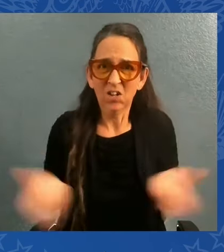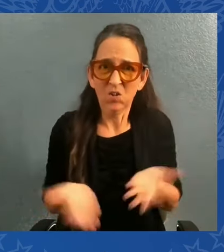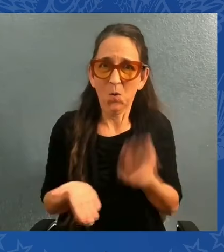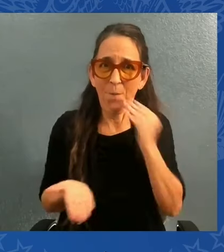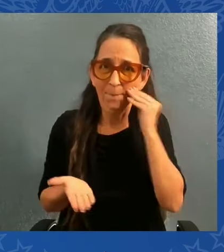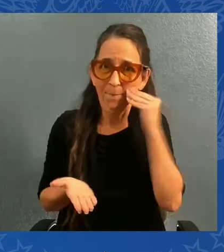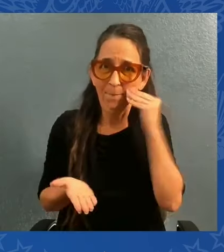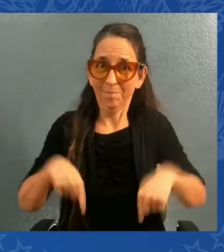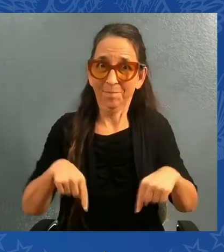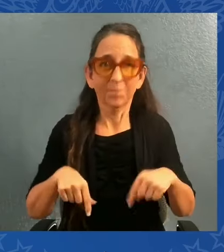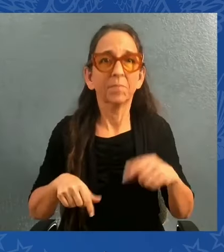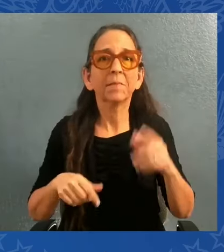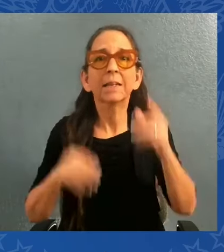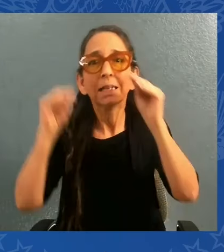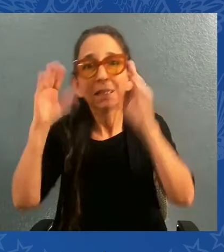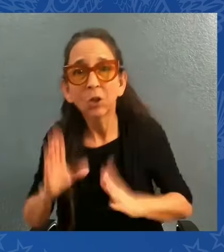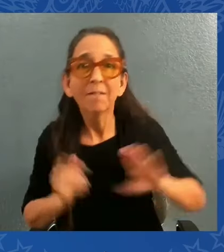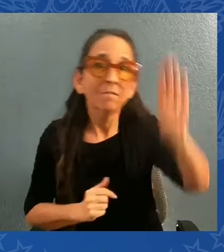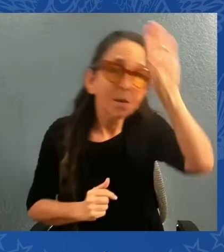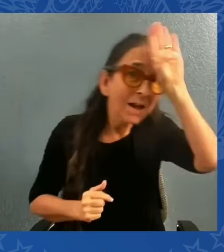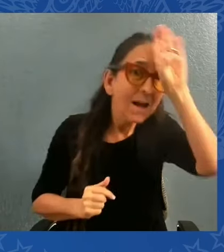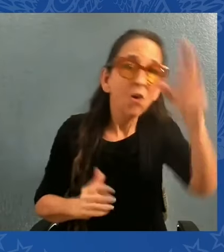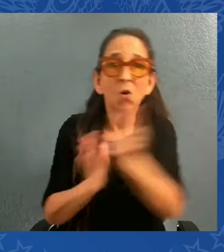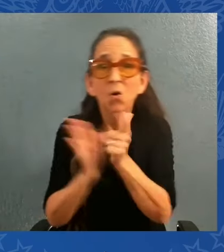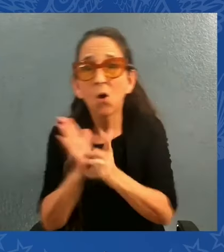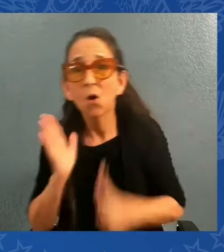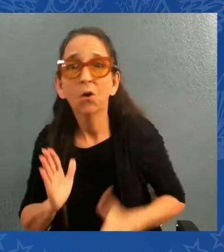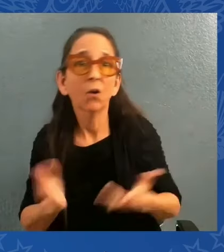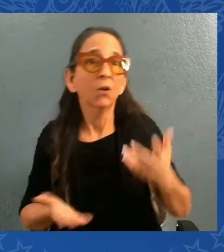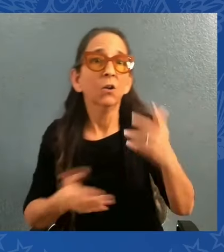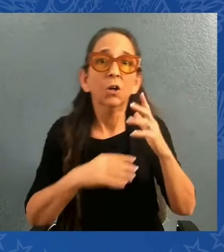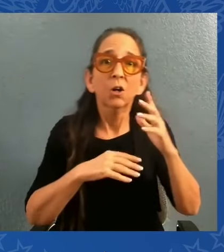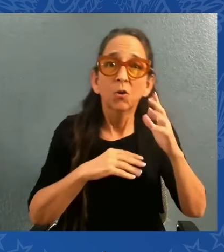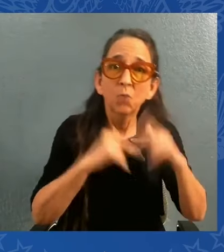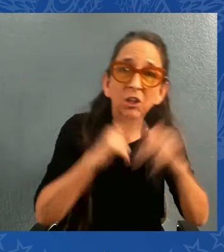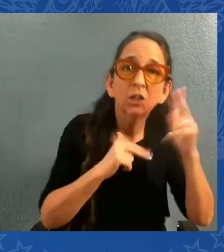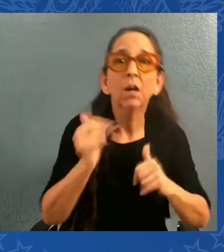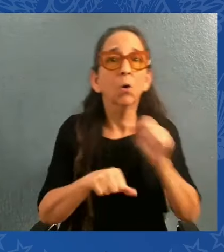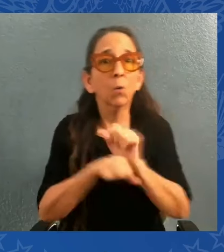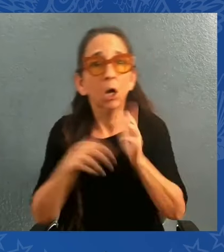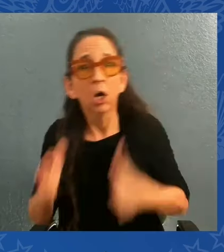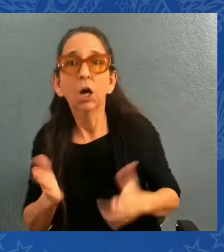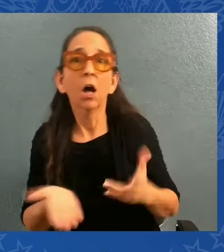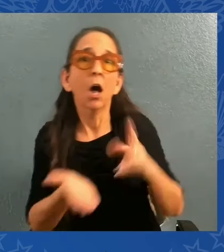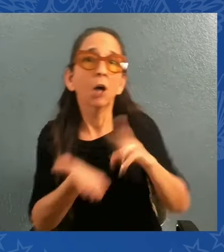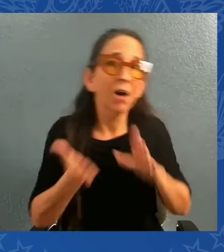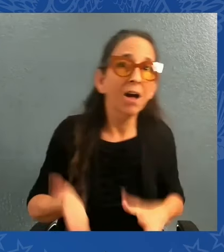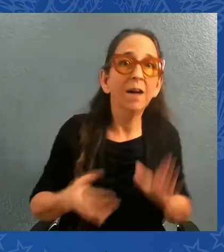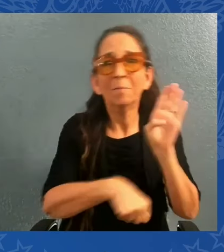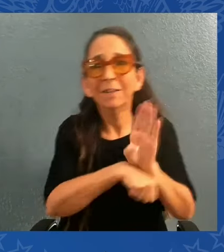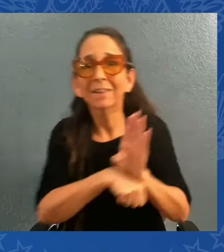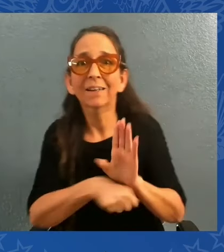law enforcement officers, construction workers, entrepreneurs, business leaders, doctors, nurses, elected leaders, and so much